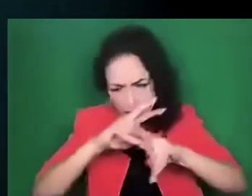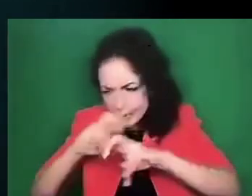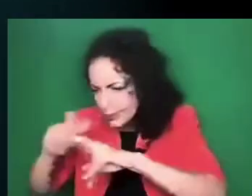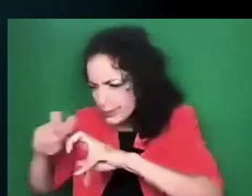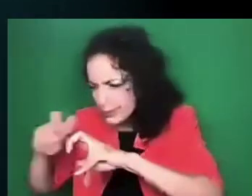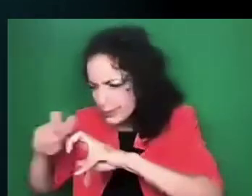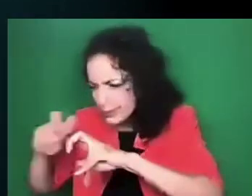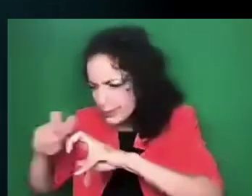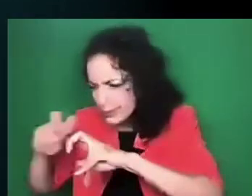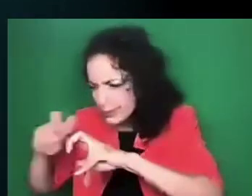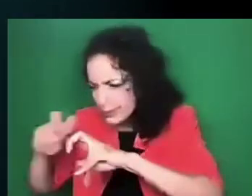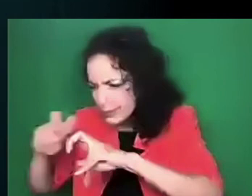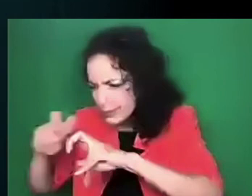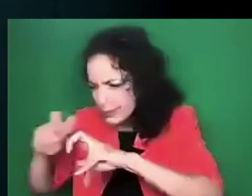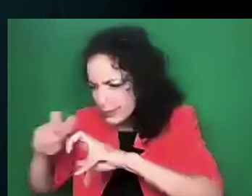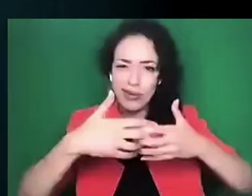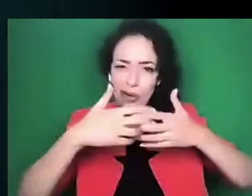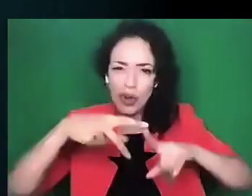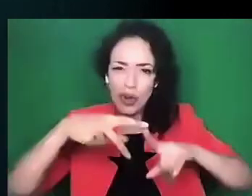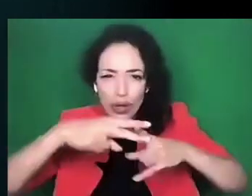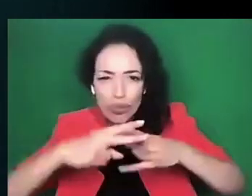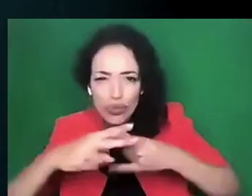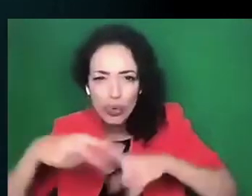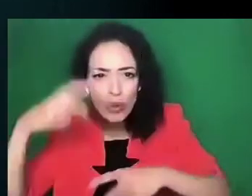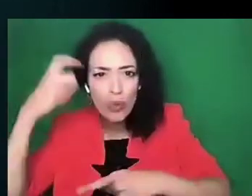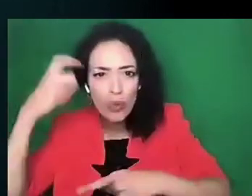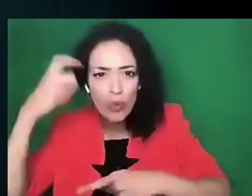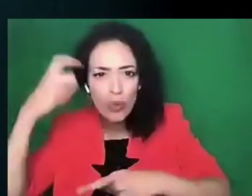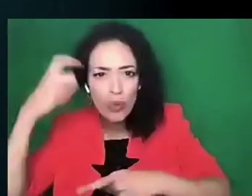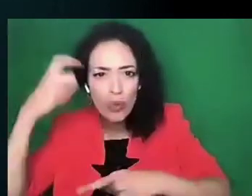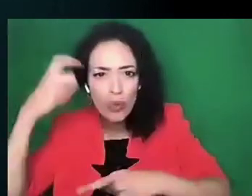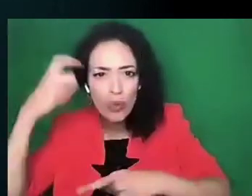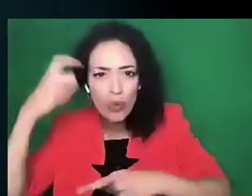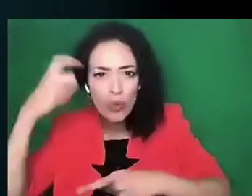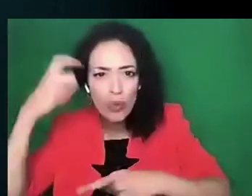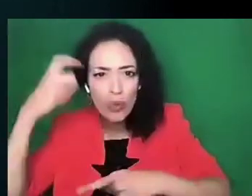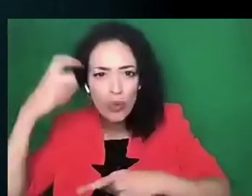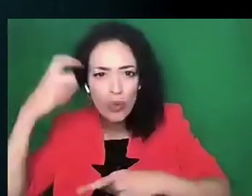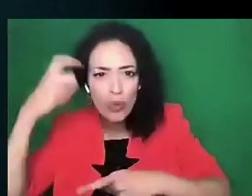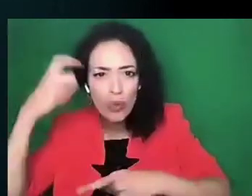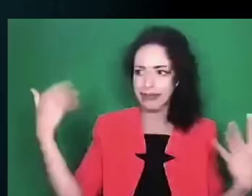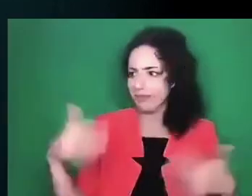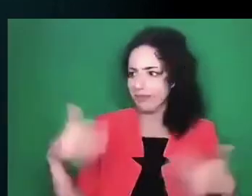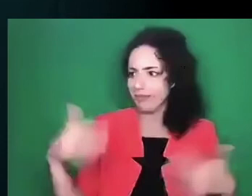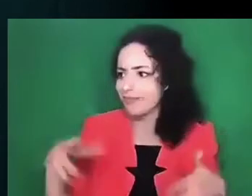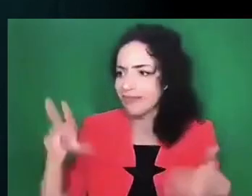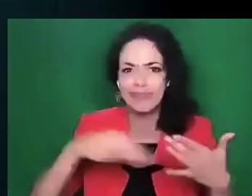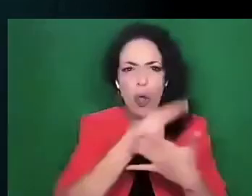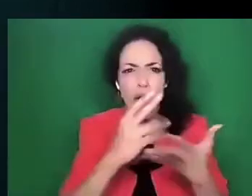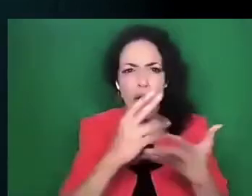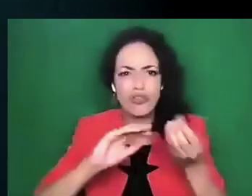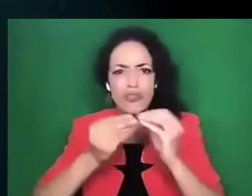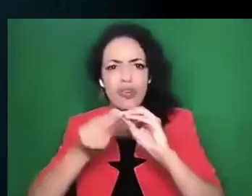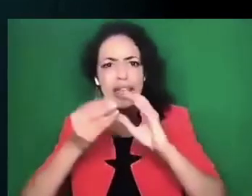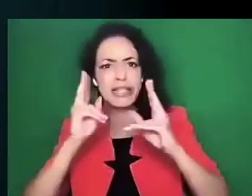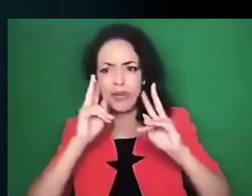the crazy future that the arts is witnessing in the middle of these ruptures that are both technological and aesthetic, just as much